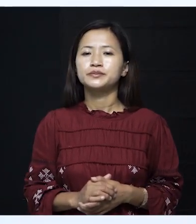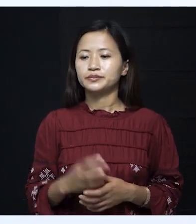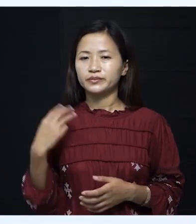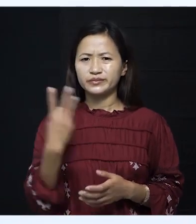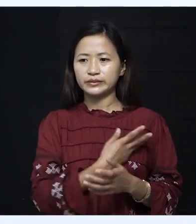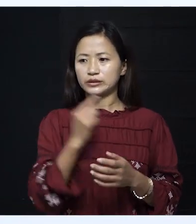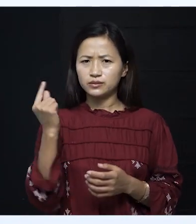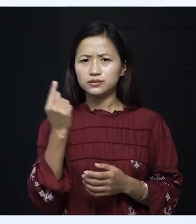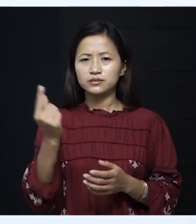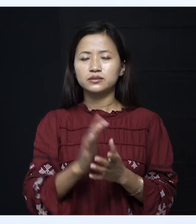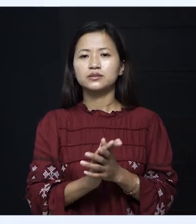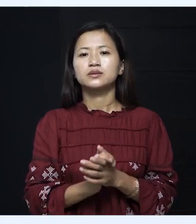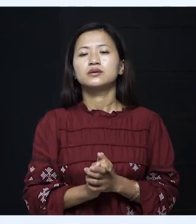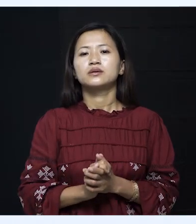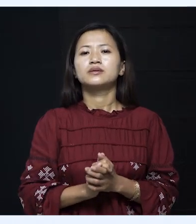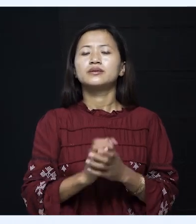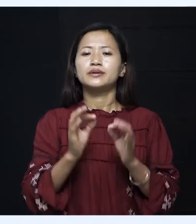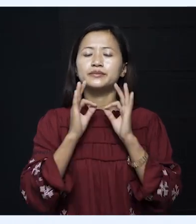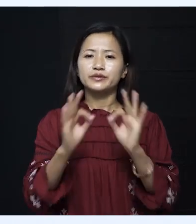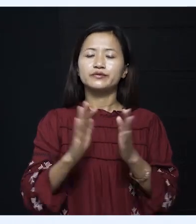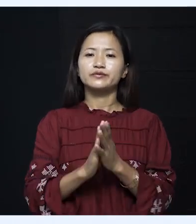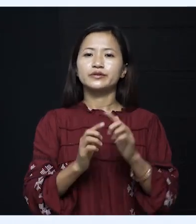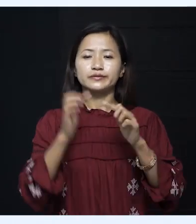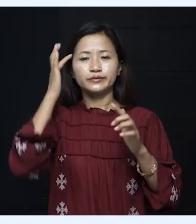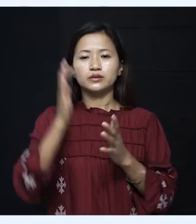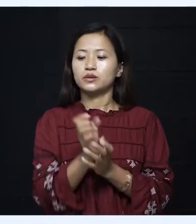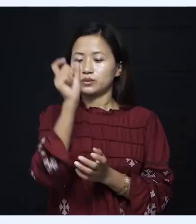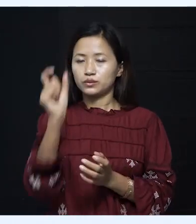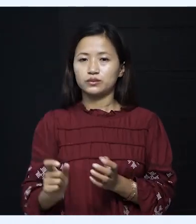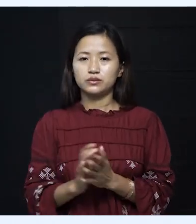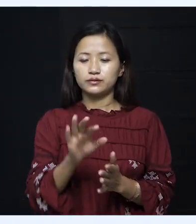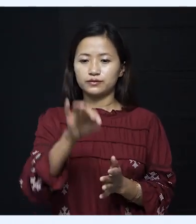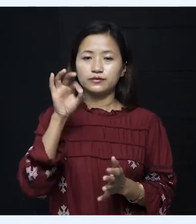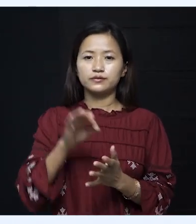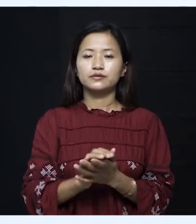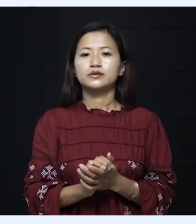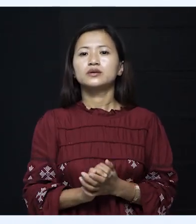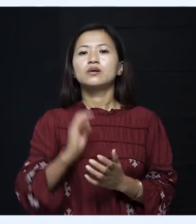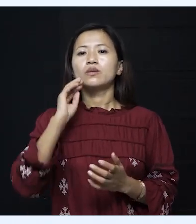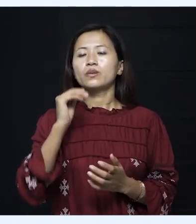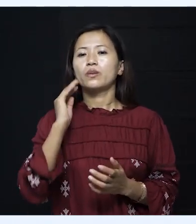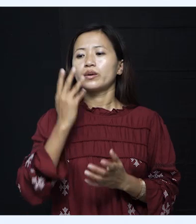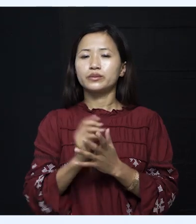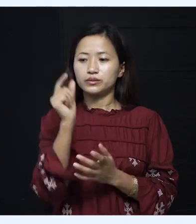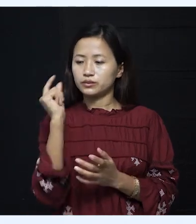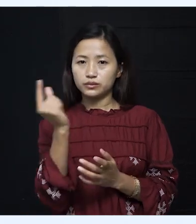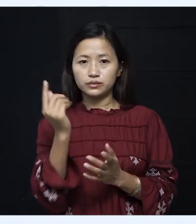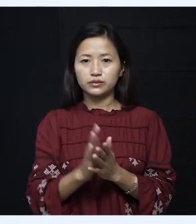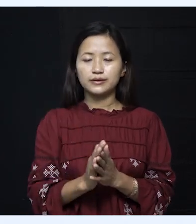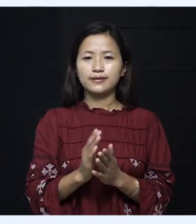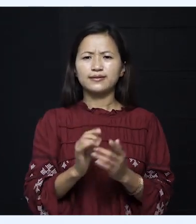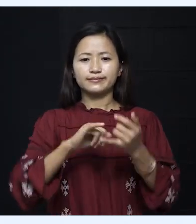We usually use perfect tenses along with these words, and you would find that when we use this word, that